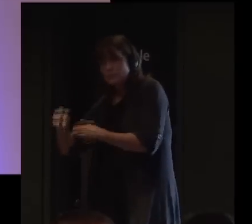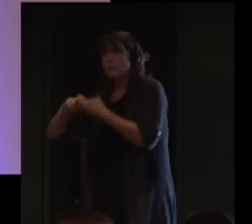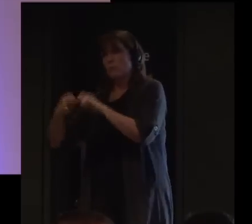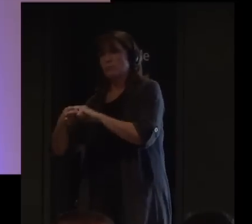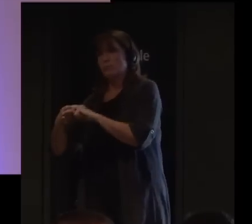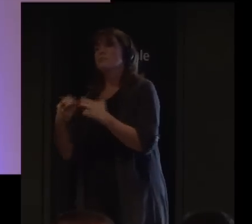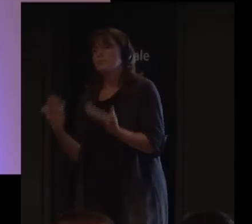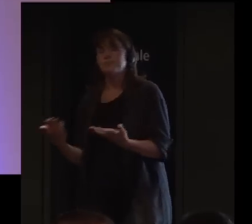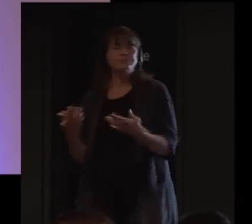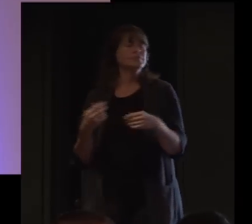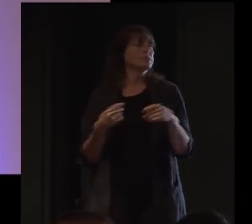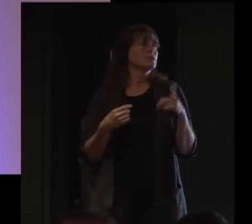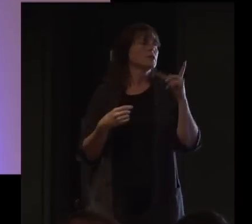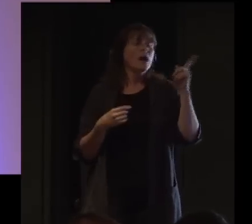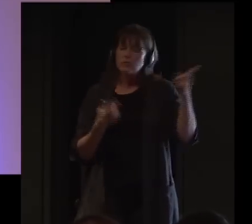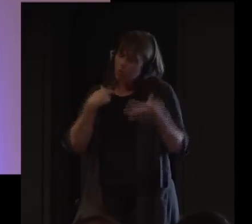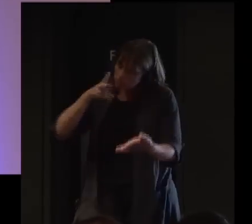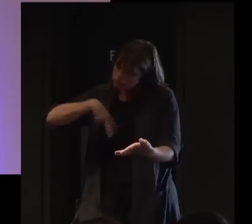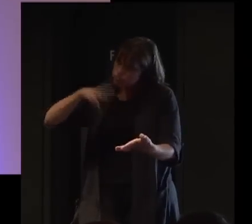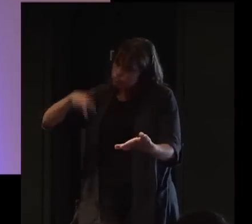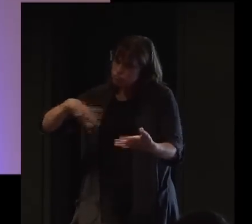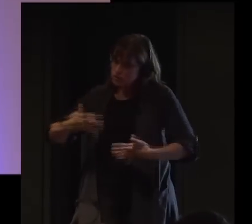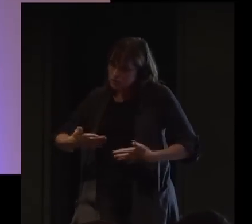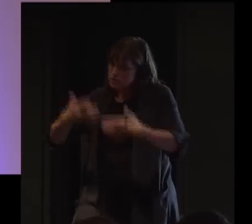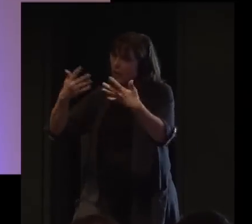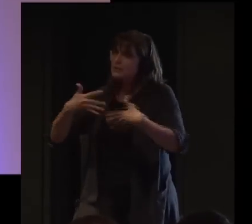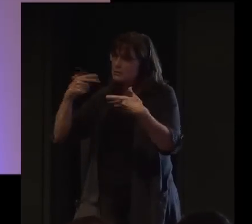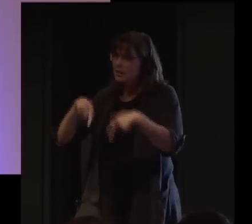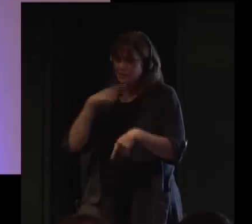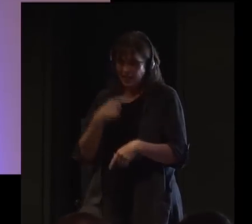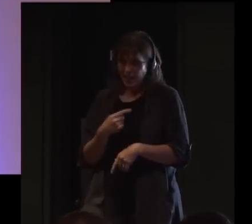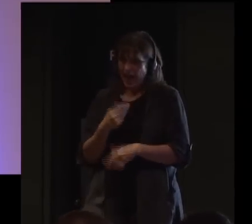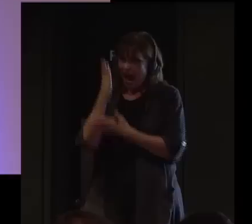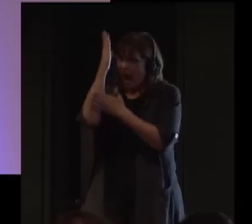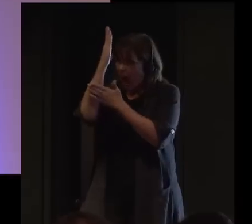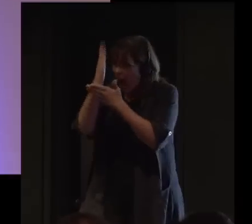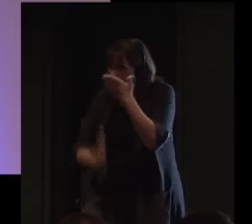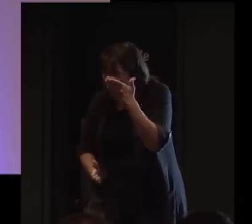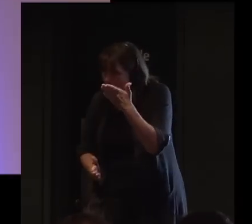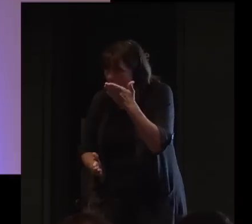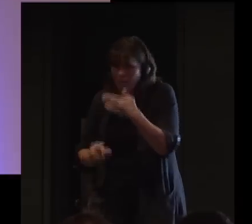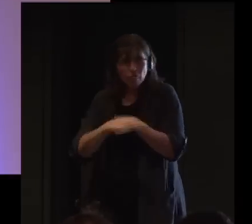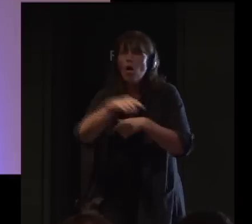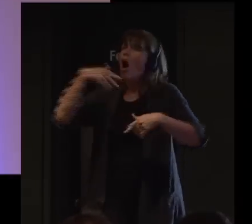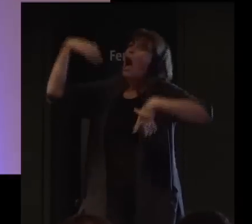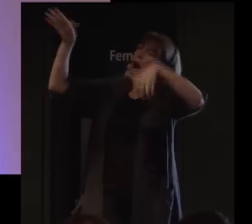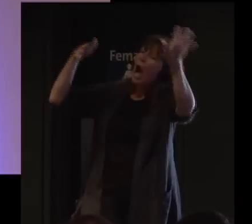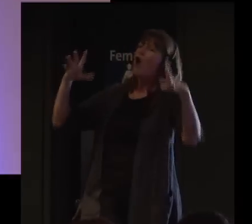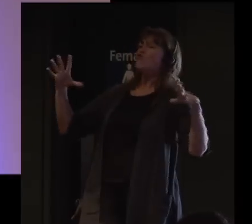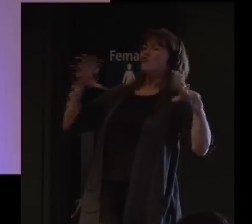important. And when I read this statistic about 1 out of 2 not going out,